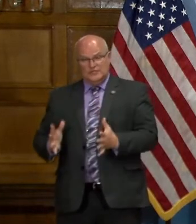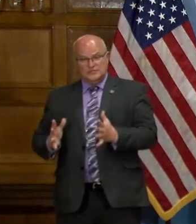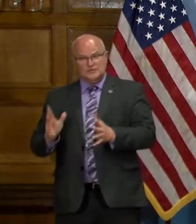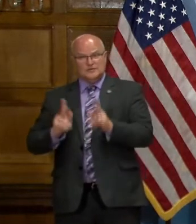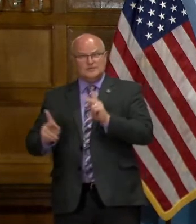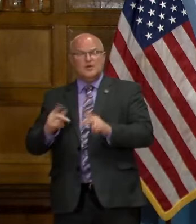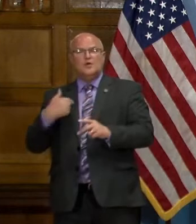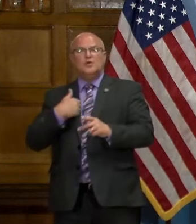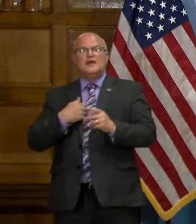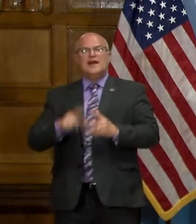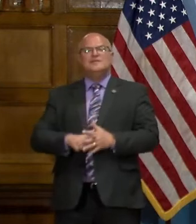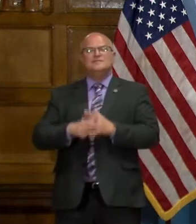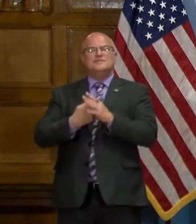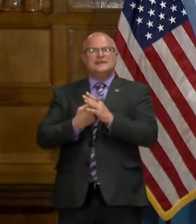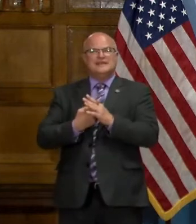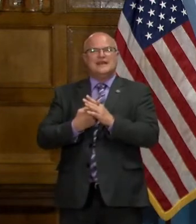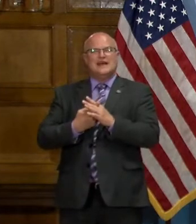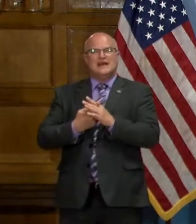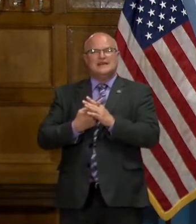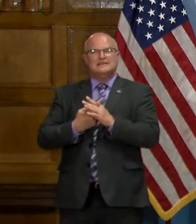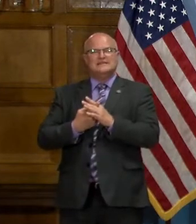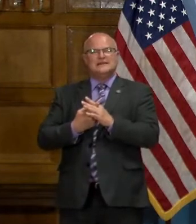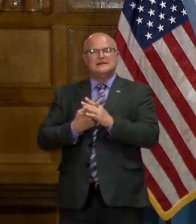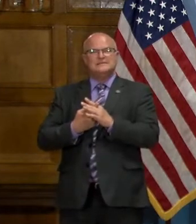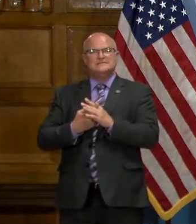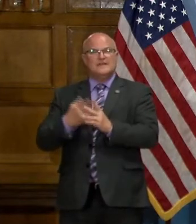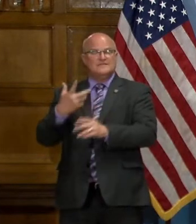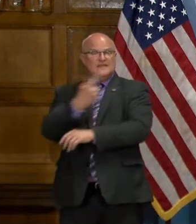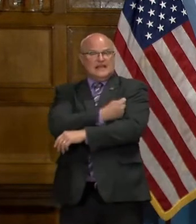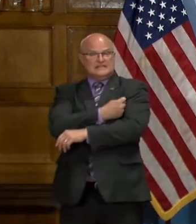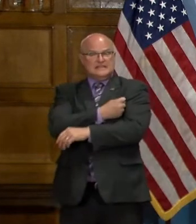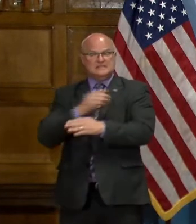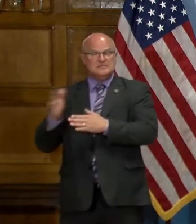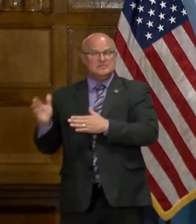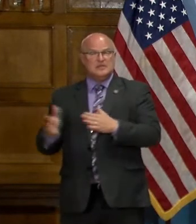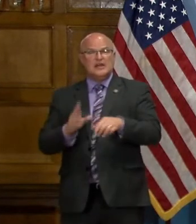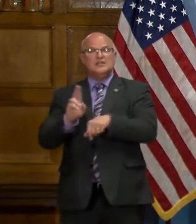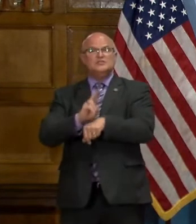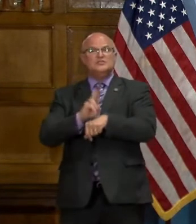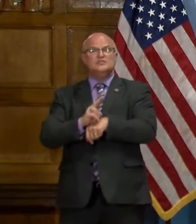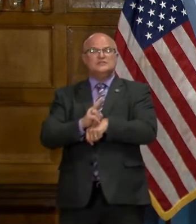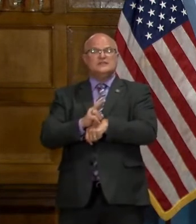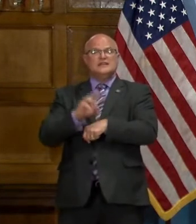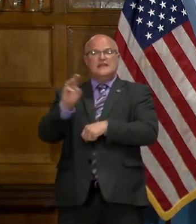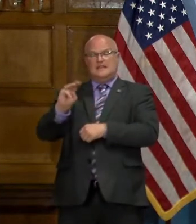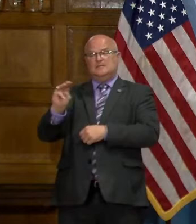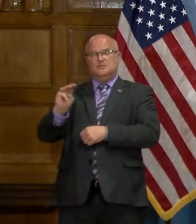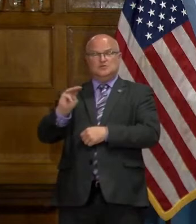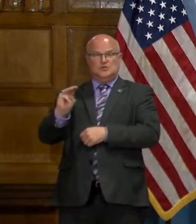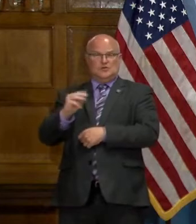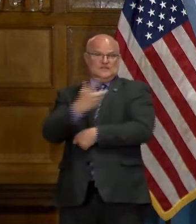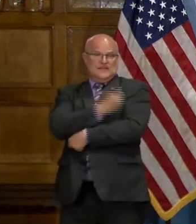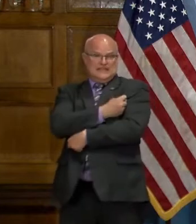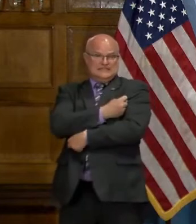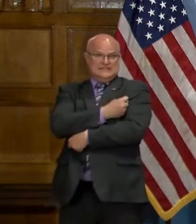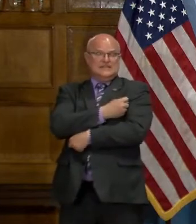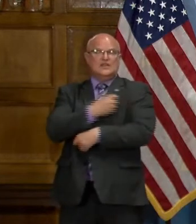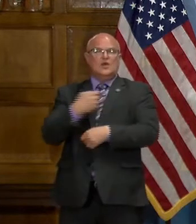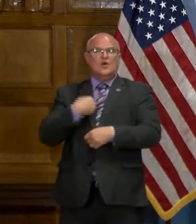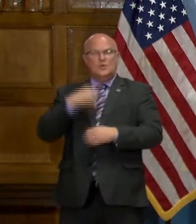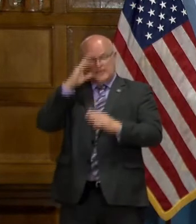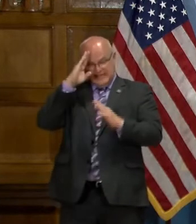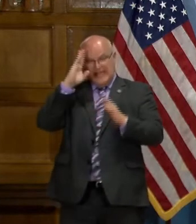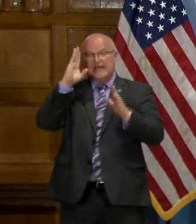we have begun a vaccination plan using the 2-dose Moderna vaccine, where we